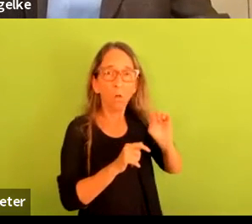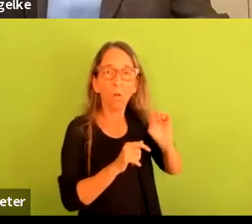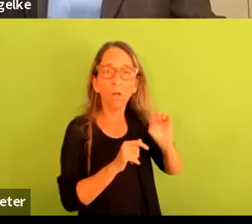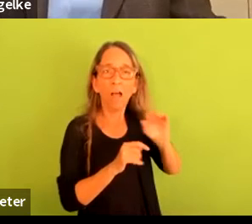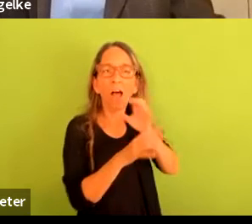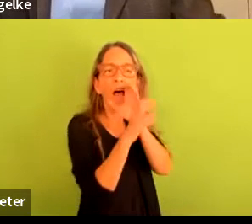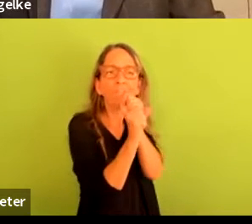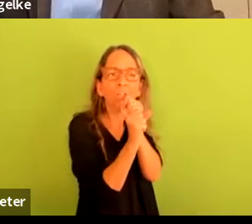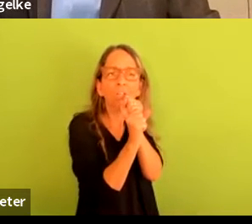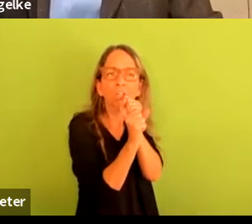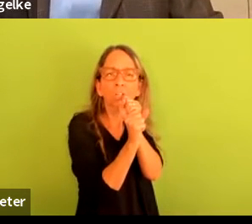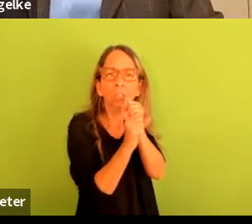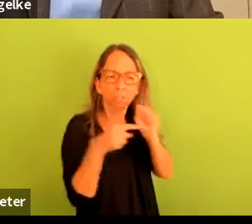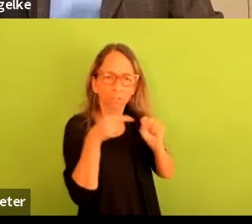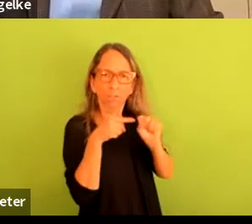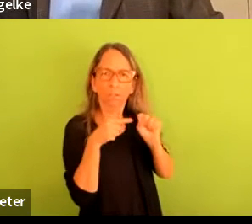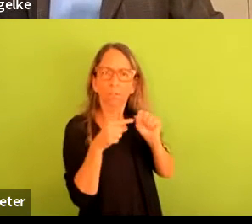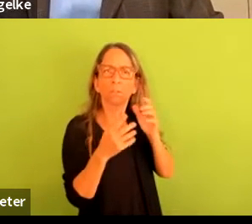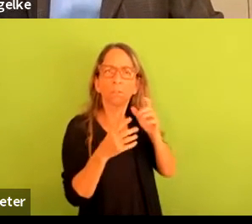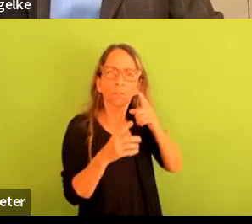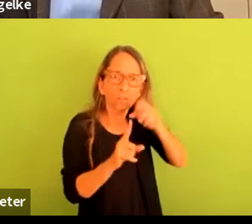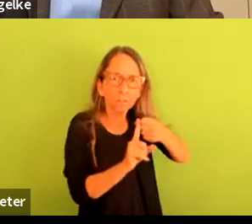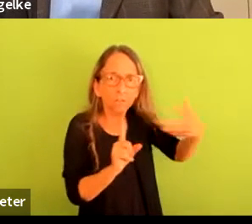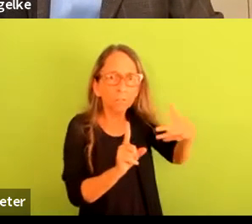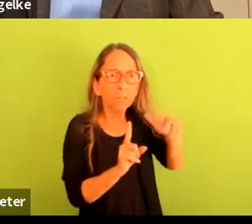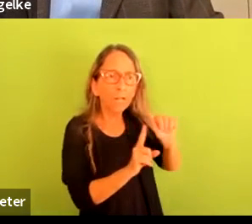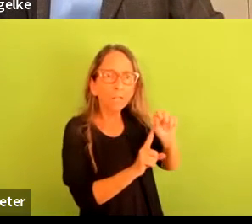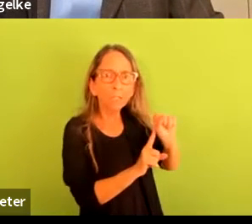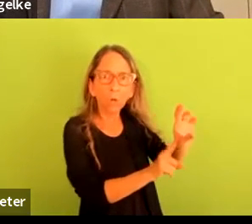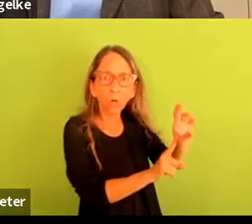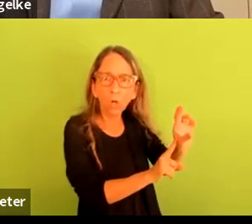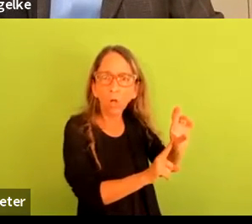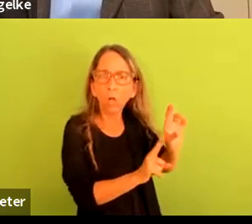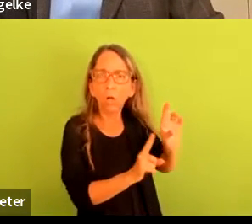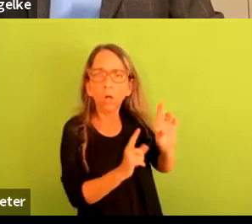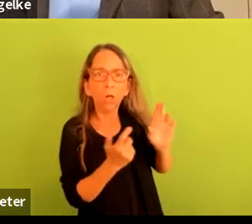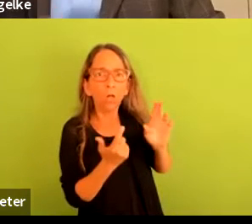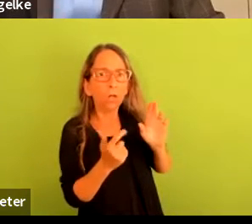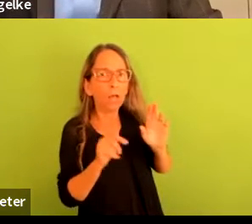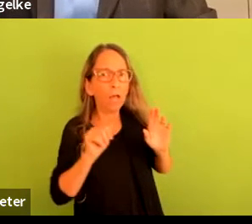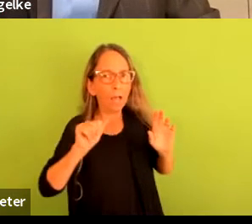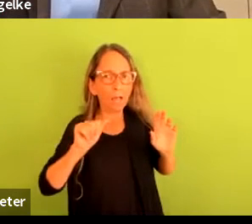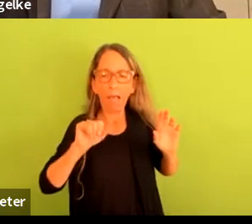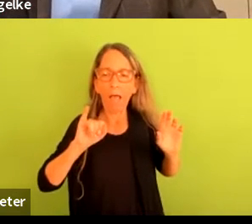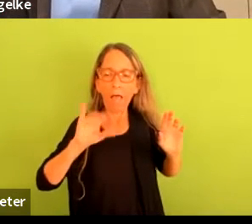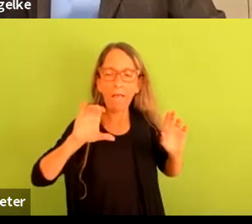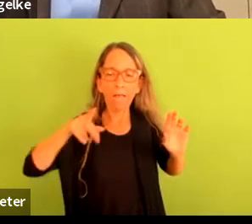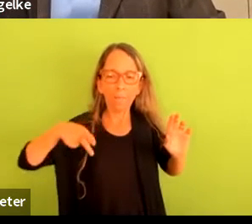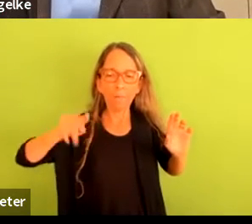comes to ASR with IP-CTS? Sure, and I see Eric pointing at me, so I'll go ahead and take